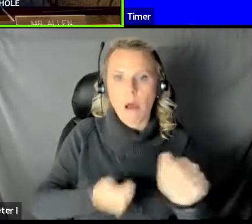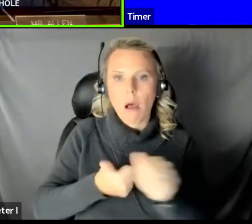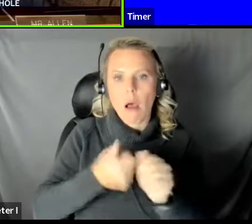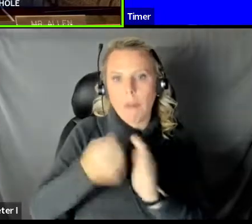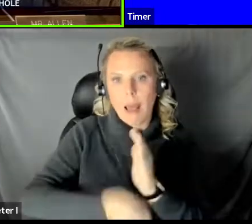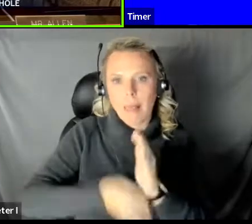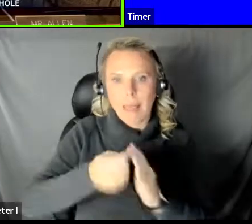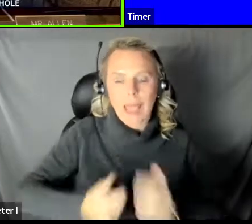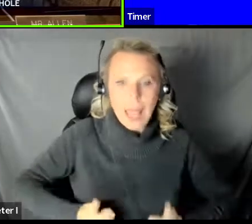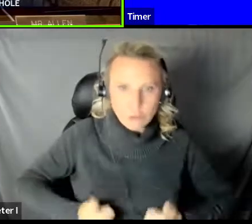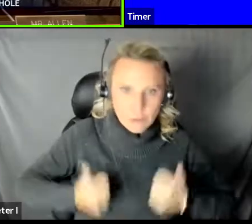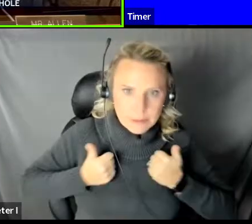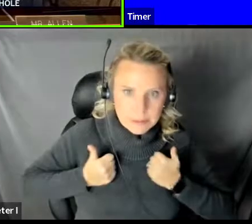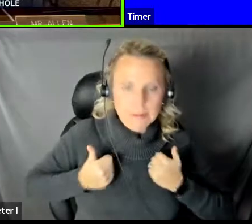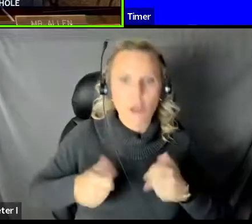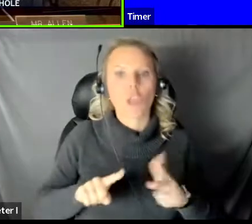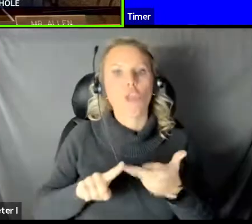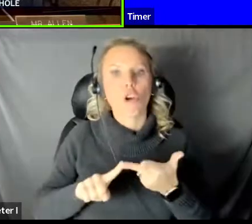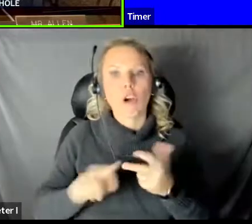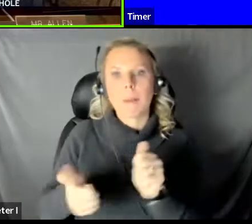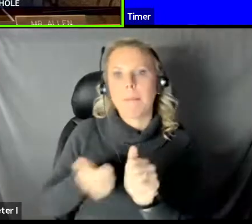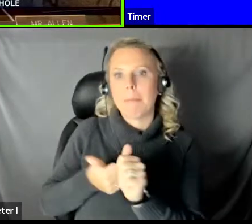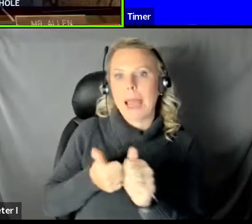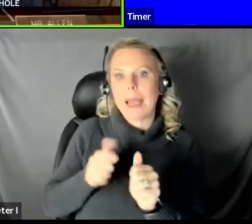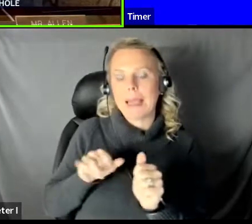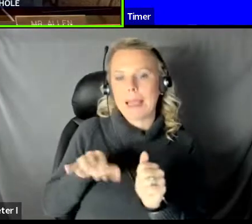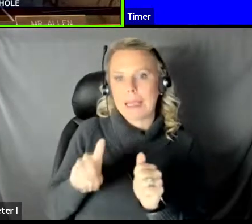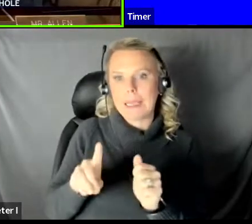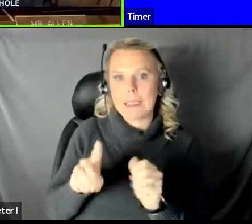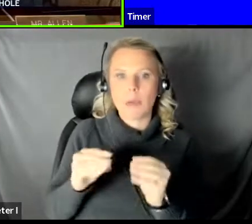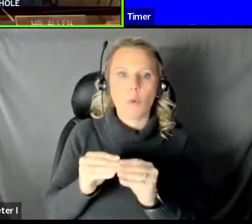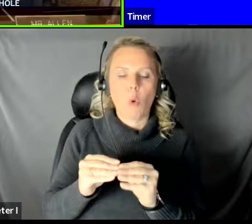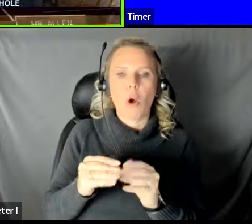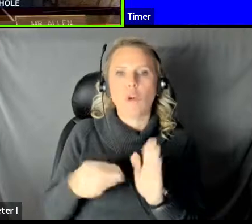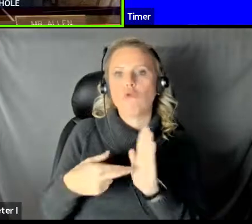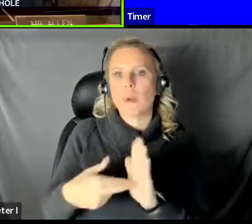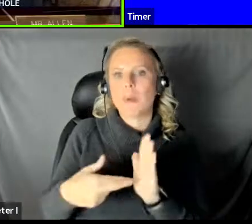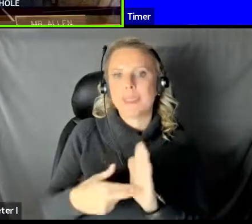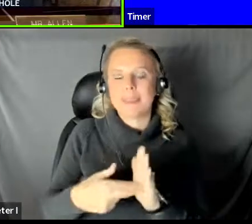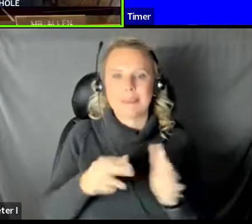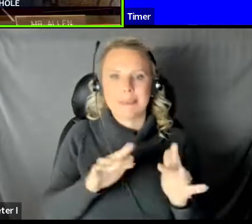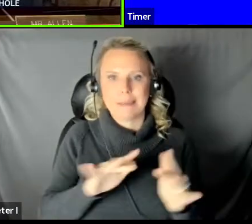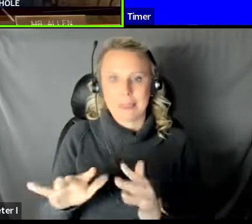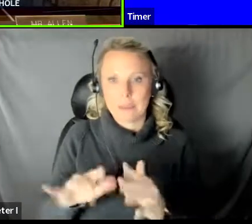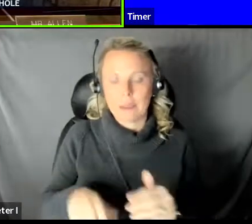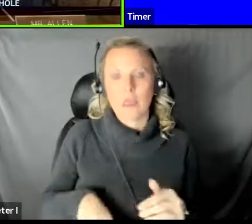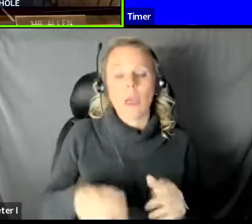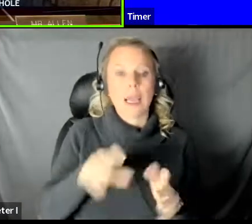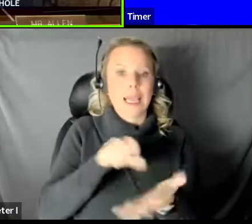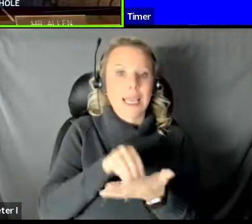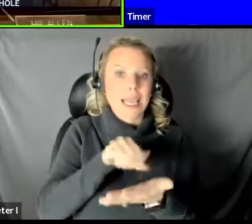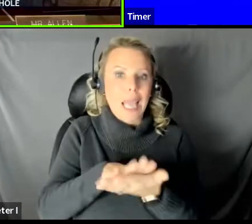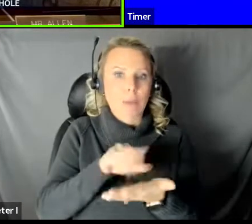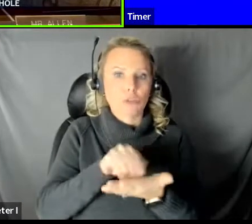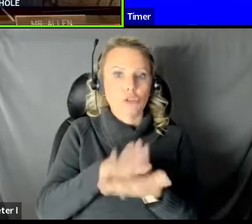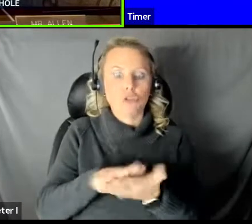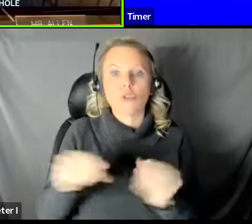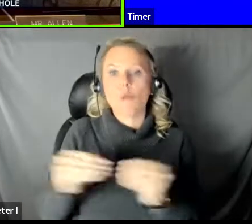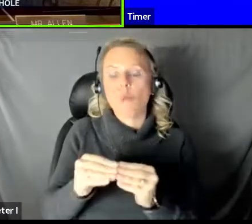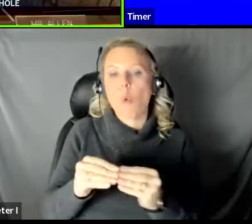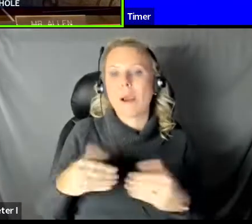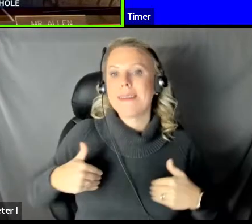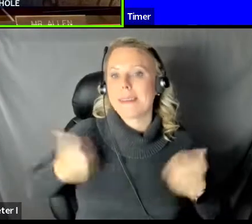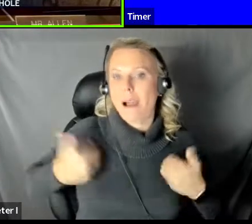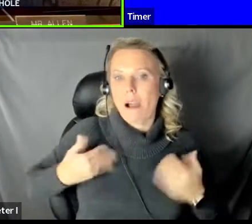voters' addresses. Third, back-end AVR results in more representative electorate. Studies have shown the system captures more young voters, low-income voters,